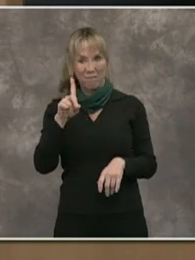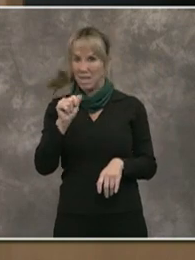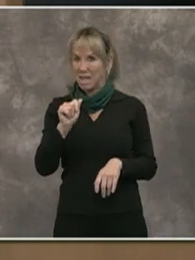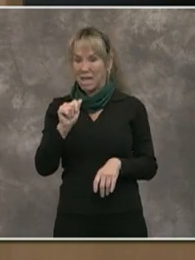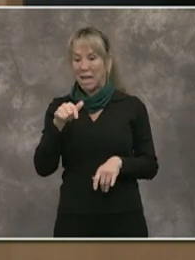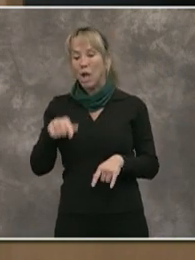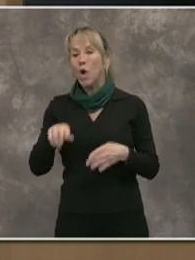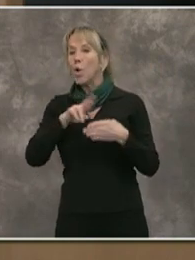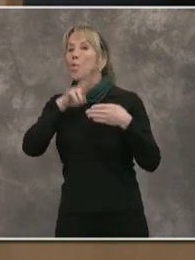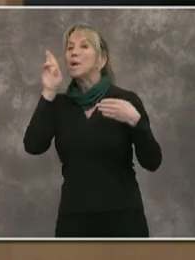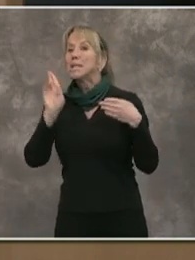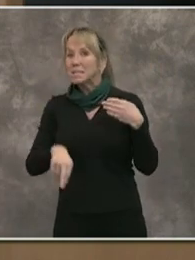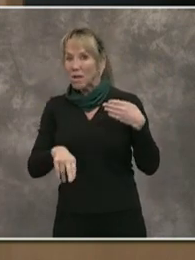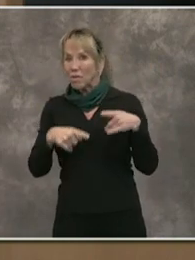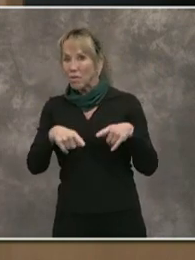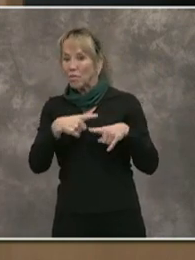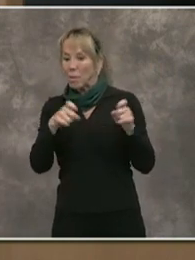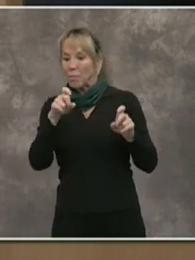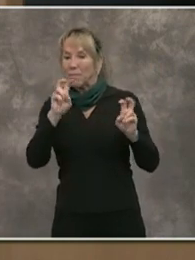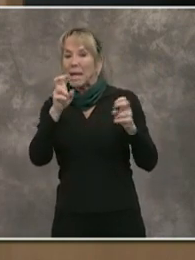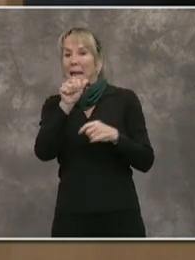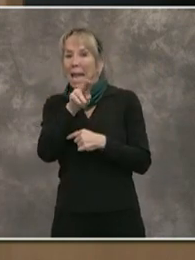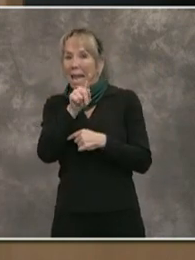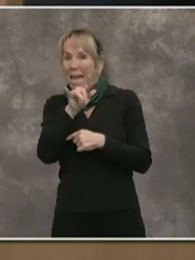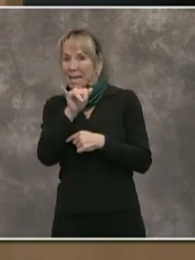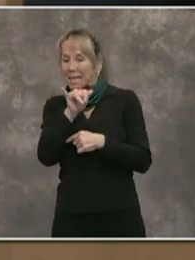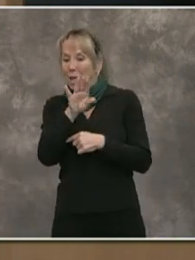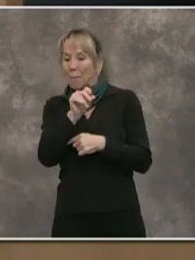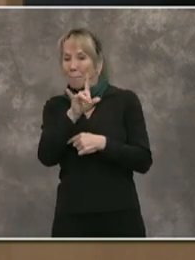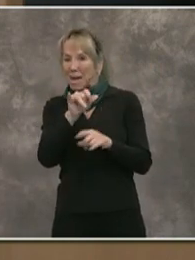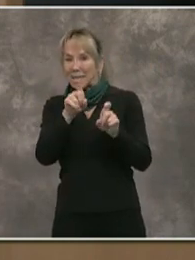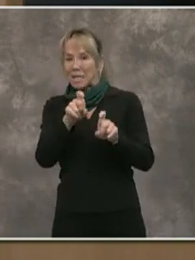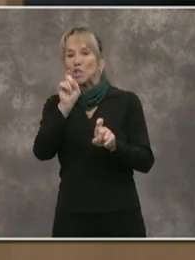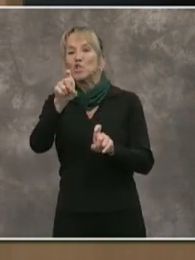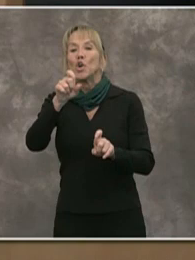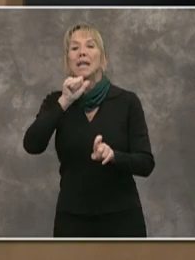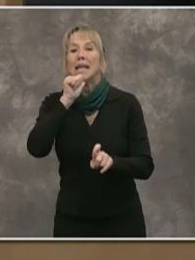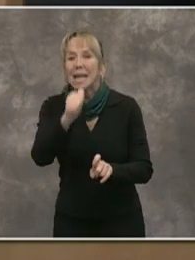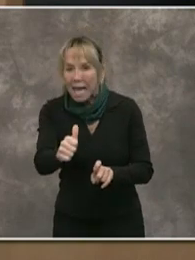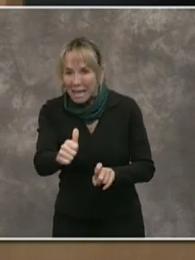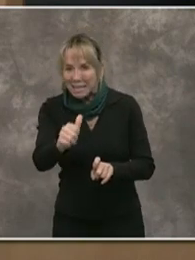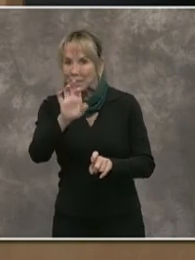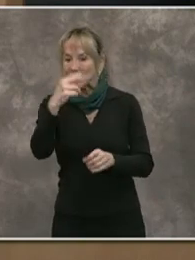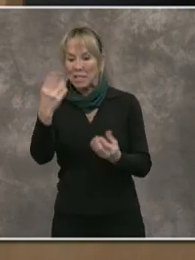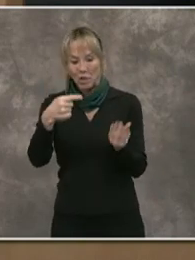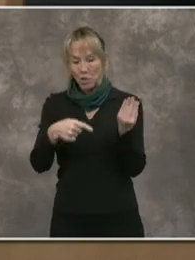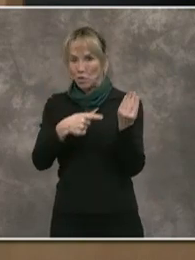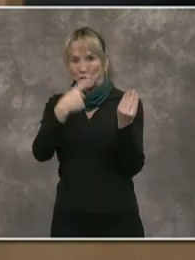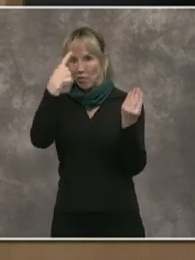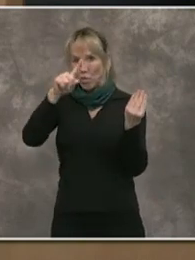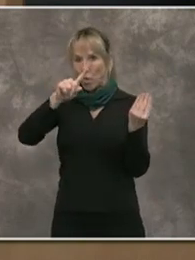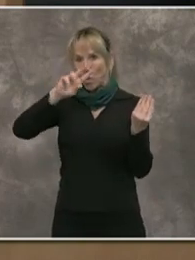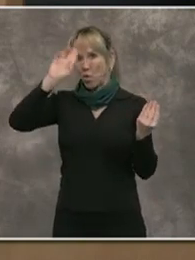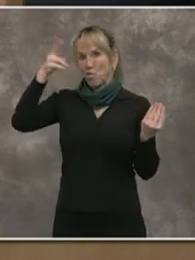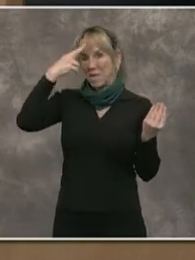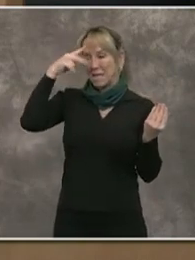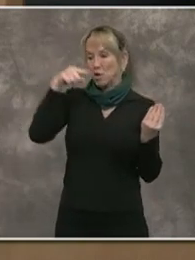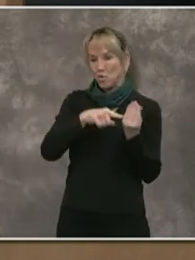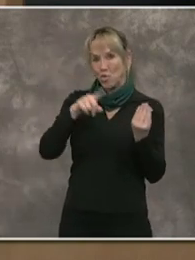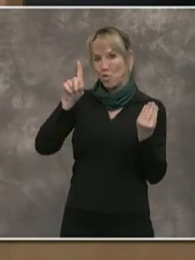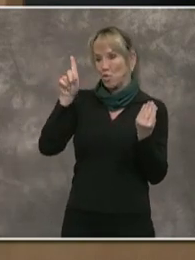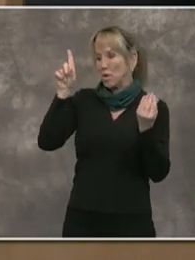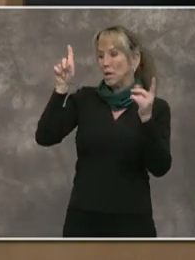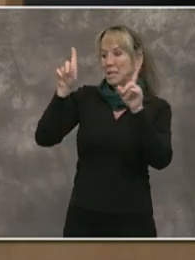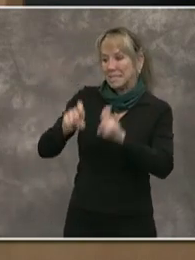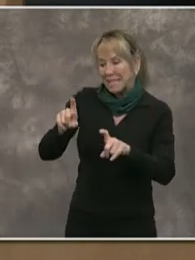from antibody testing should not be used as the sole basis to diagnose or exclude